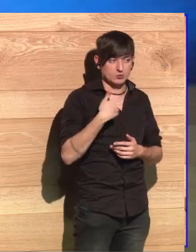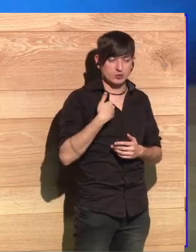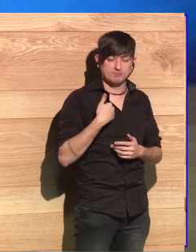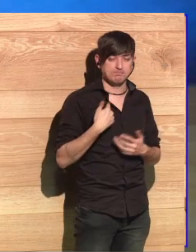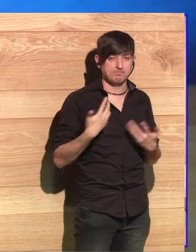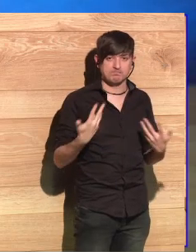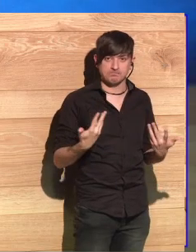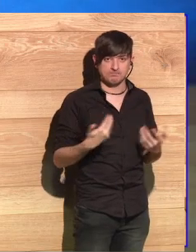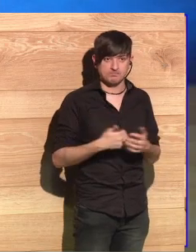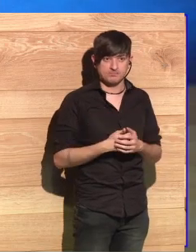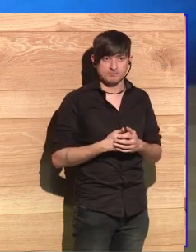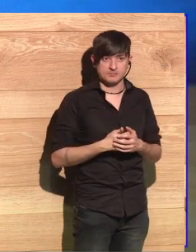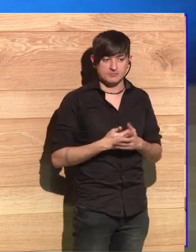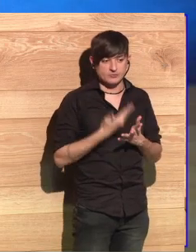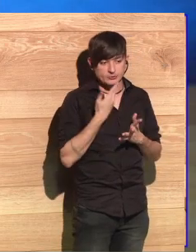credit.